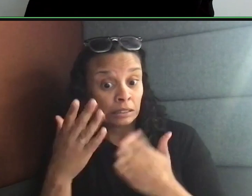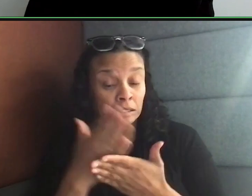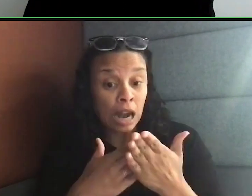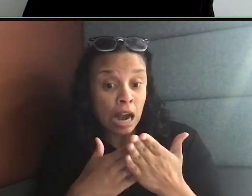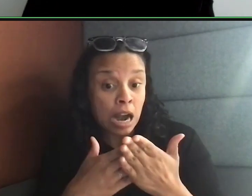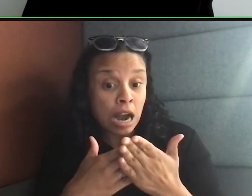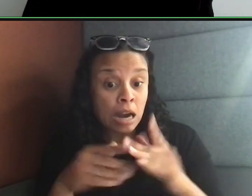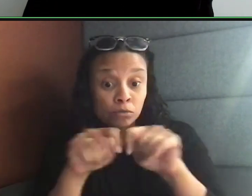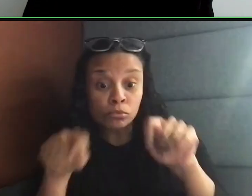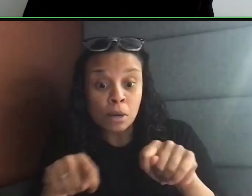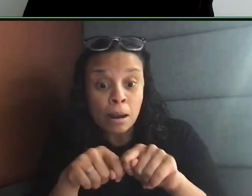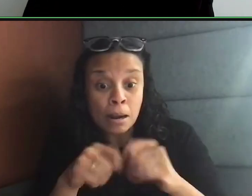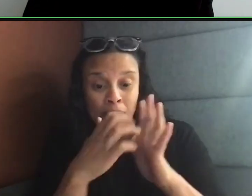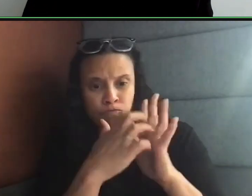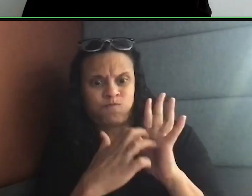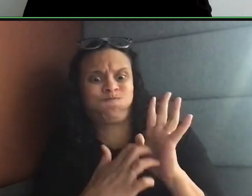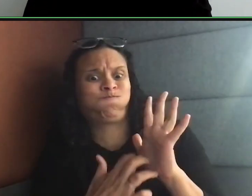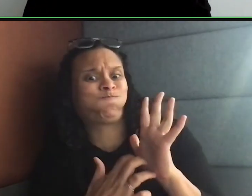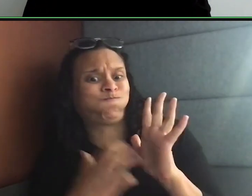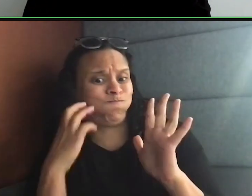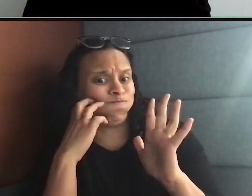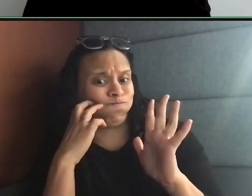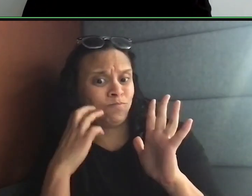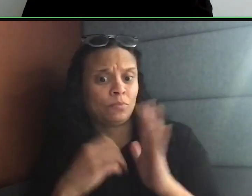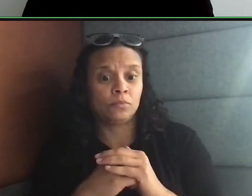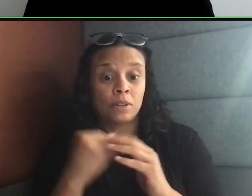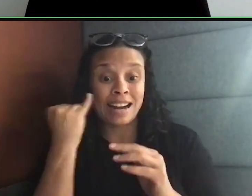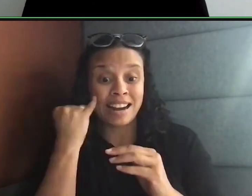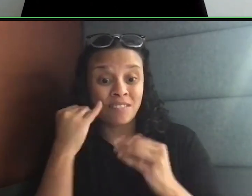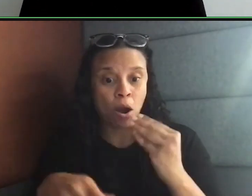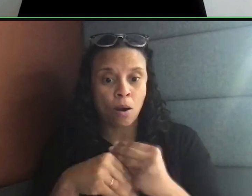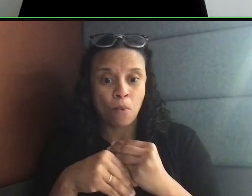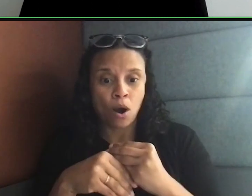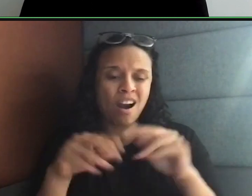white space, can make it easier to read. So adding that white space is important.